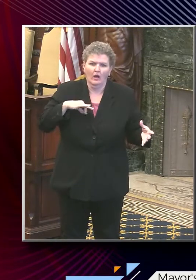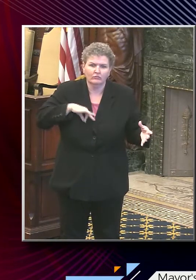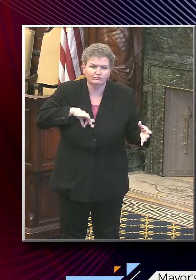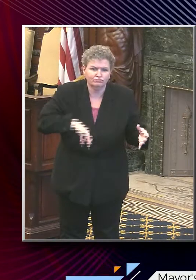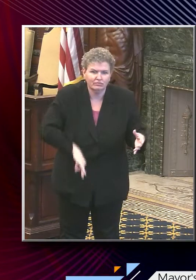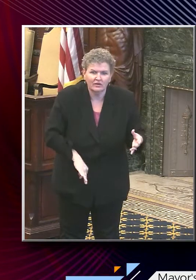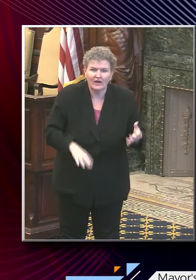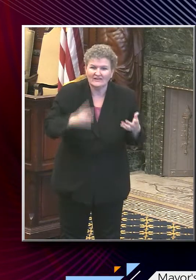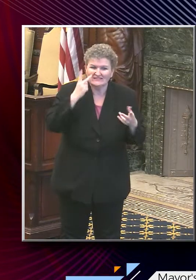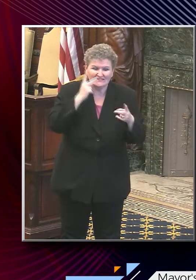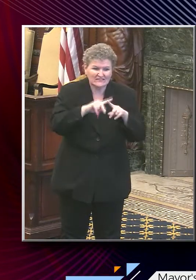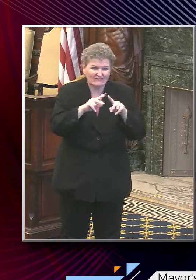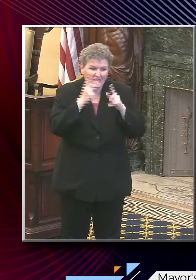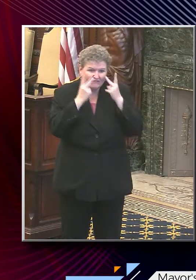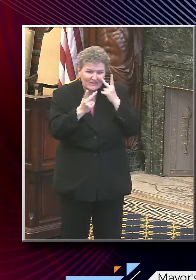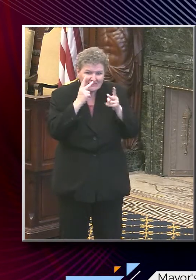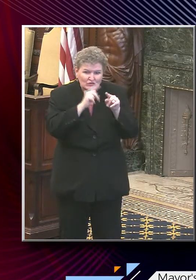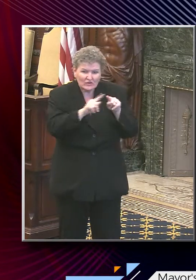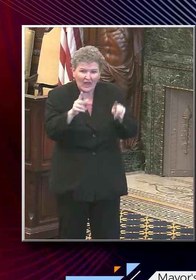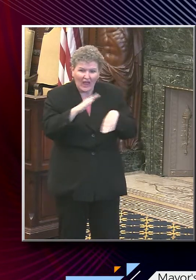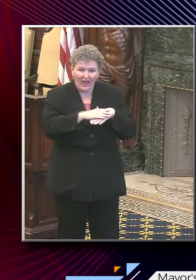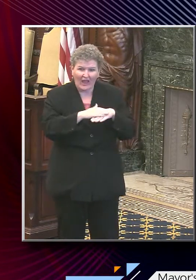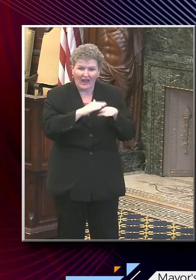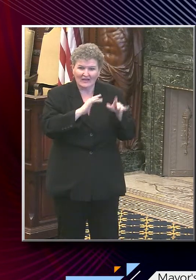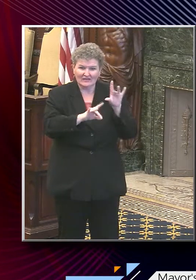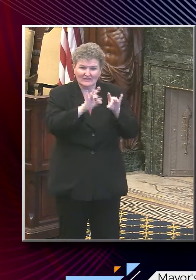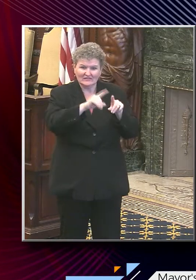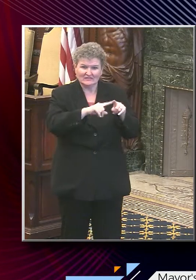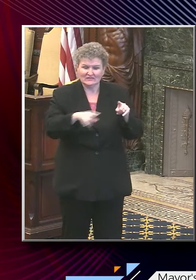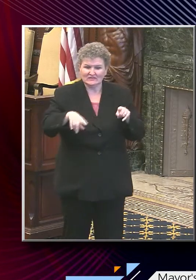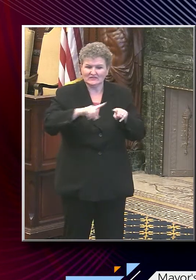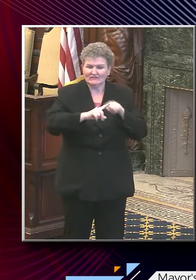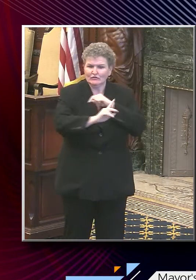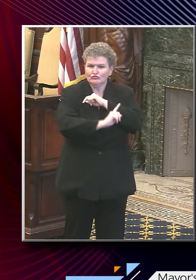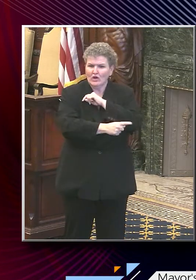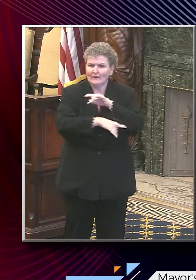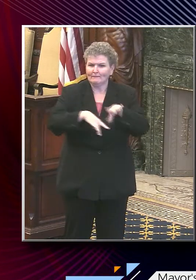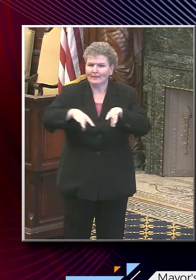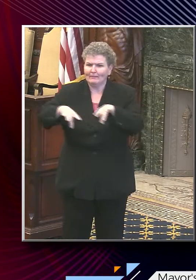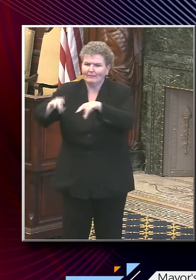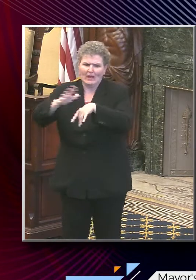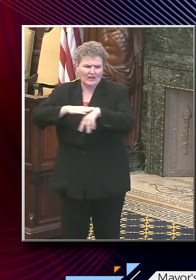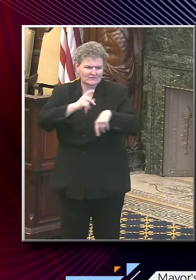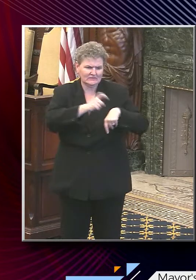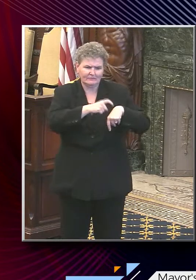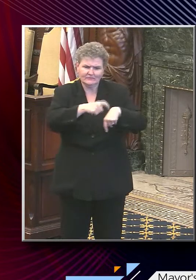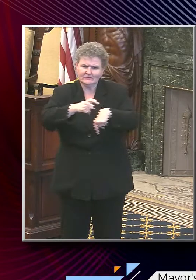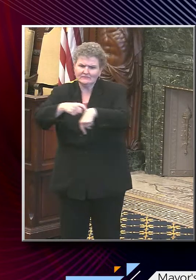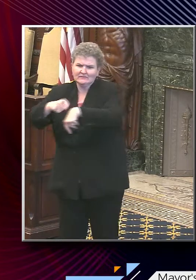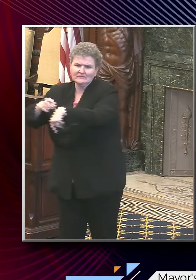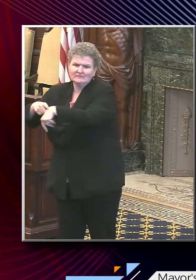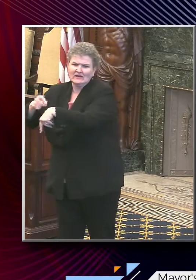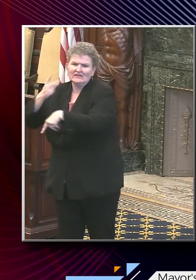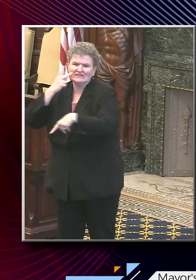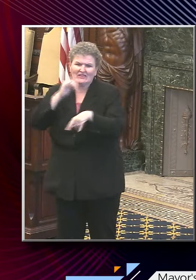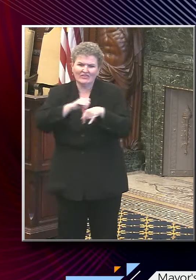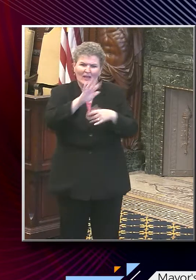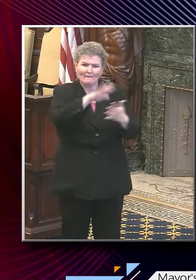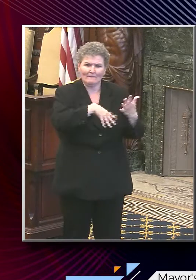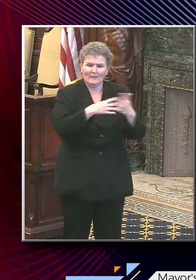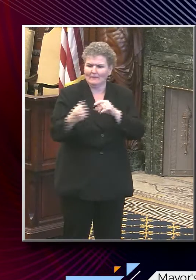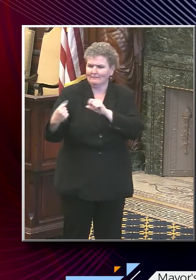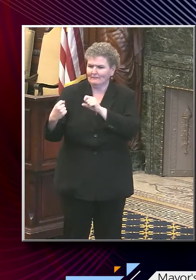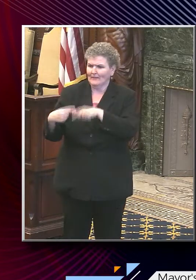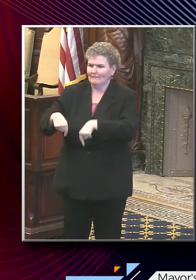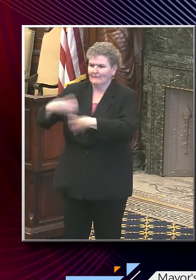again, our collection process in real time. The area that you see over here will be used for messaging that will tell